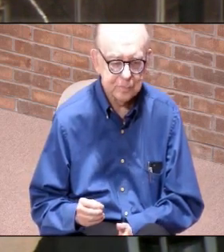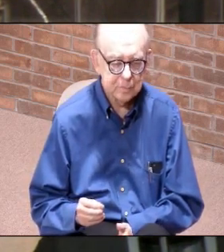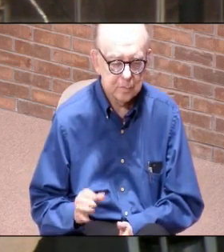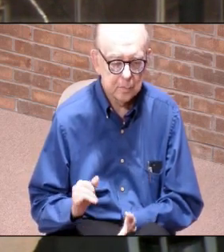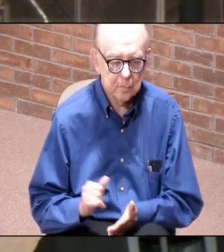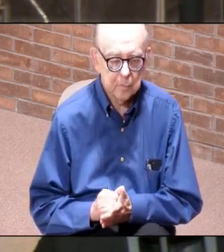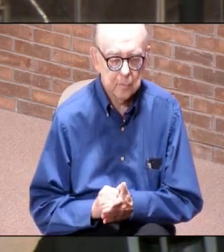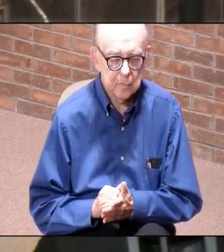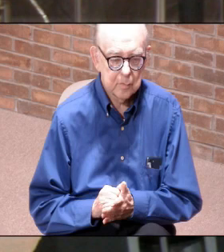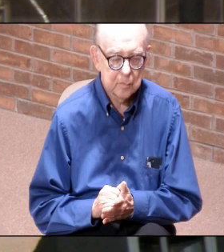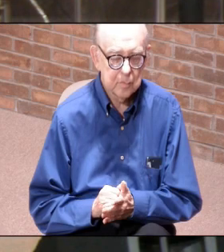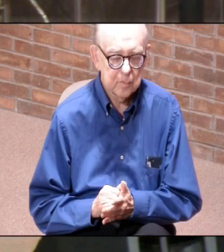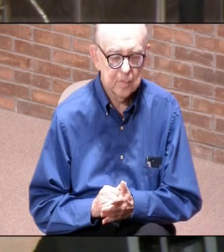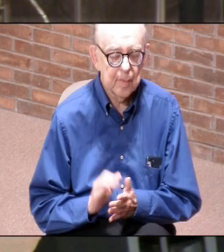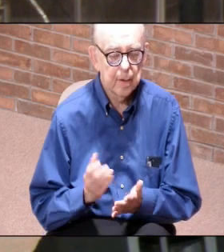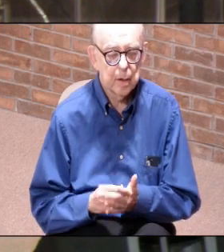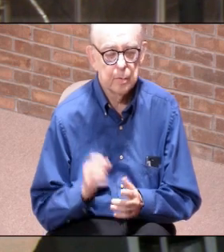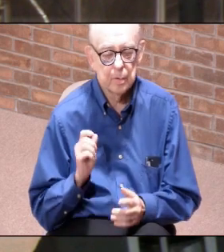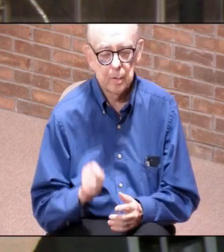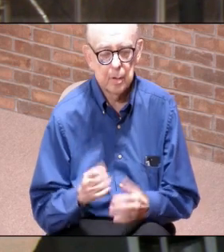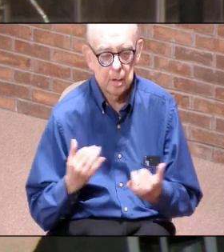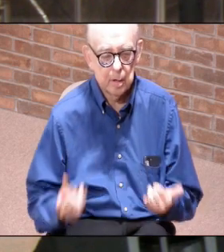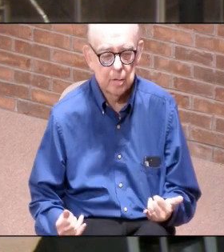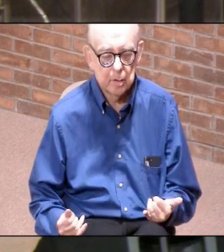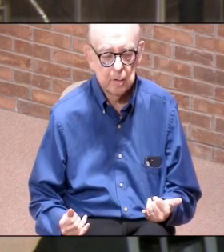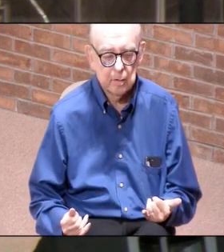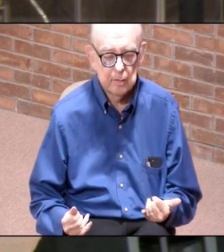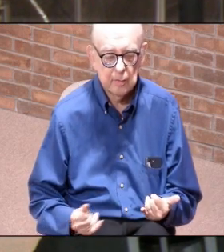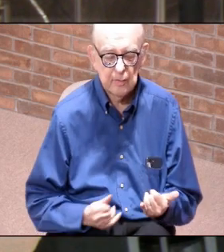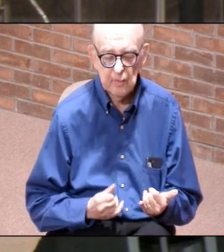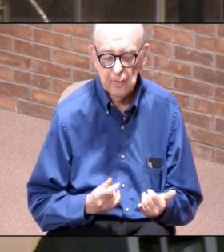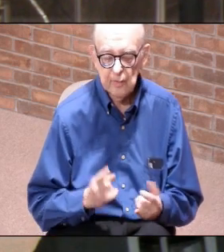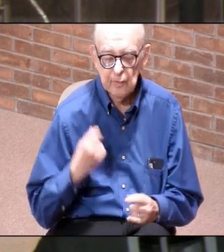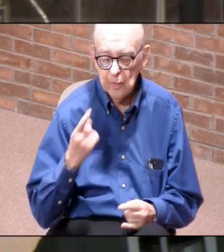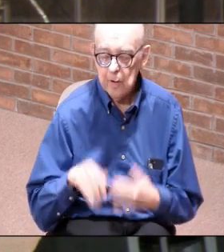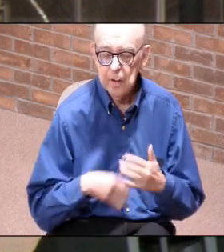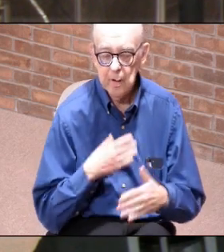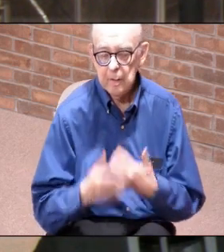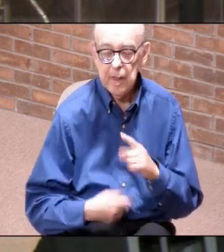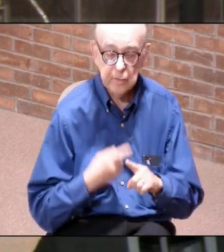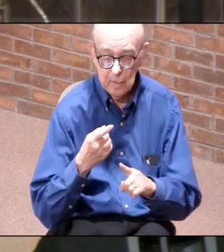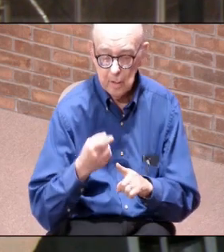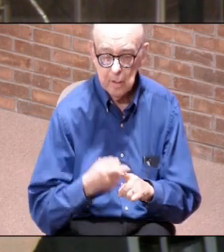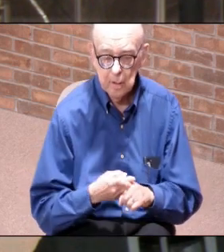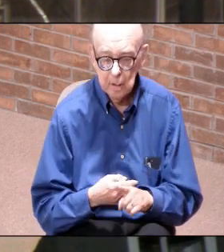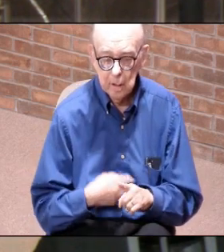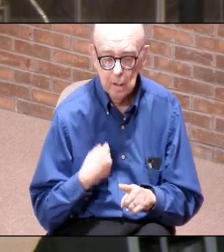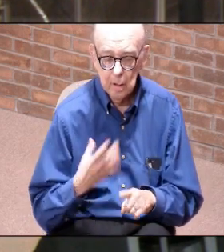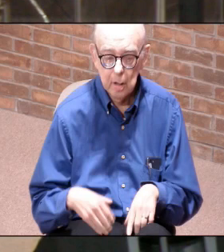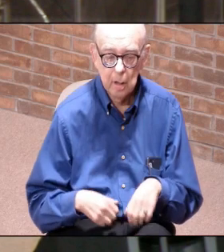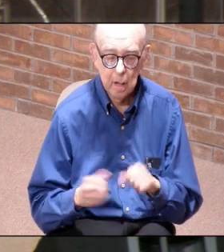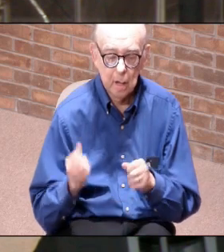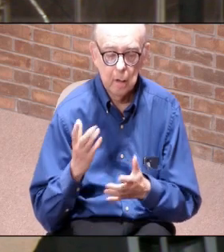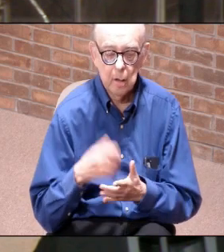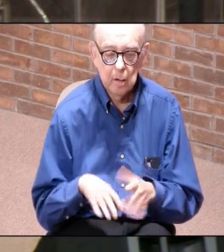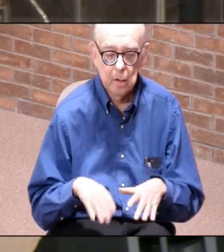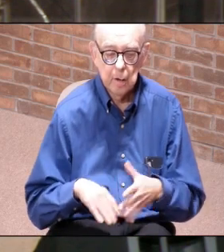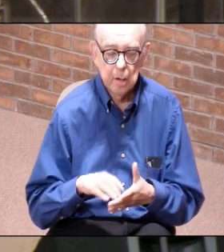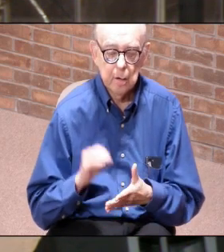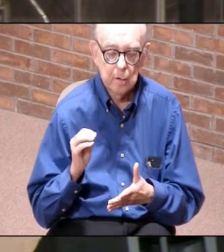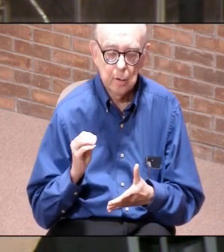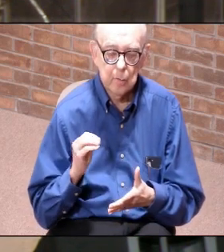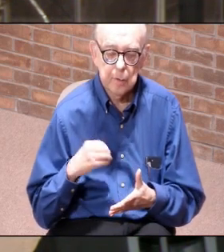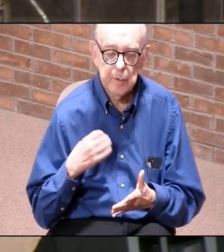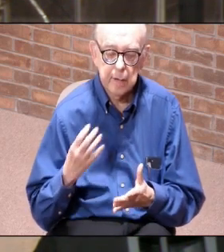this comes to the point because now for the next month, we're going to take what we learned about